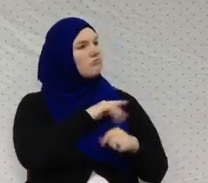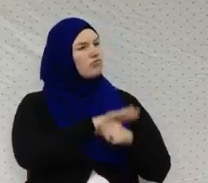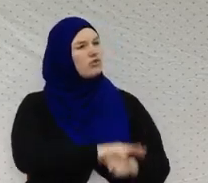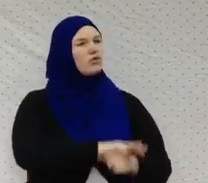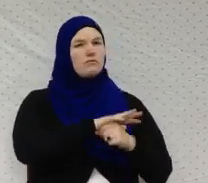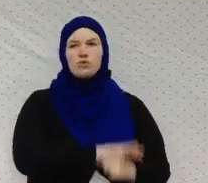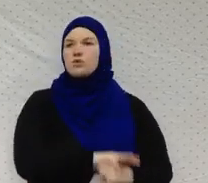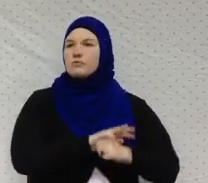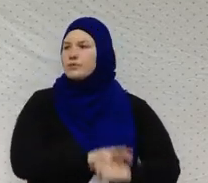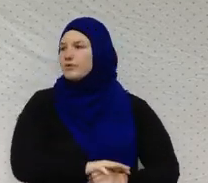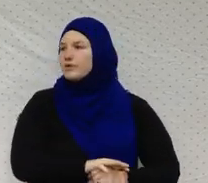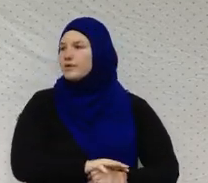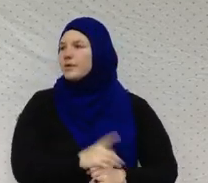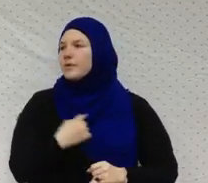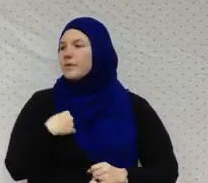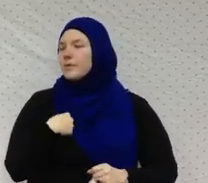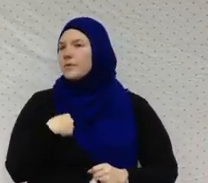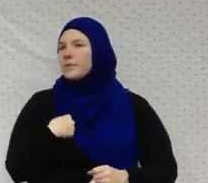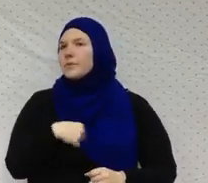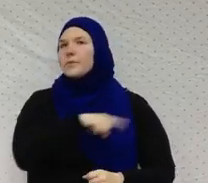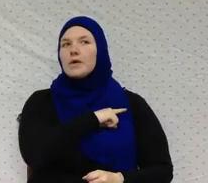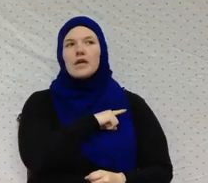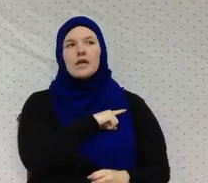when we are under pressure, we